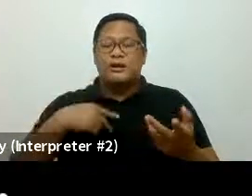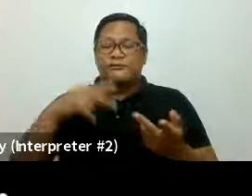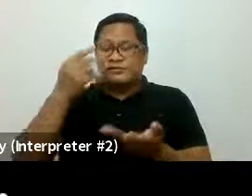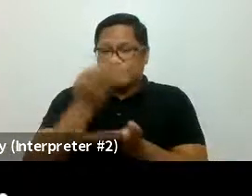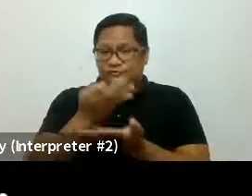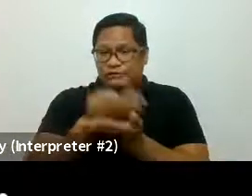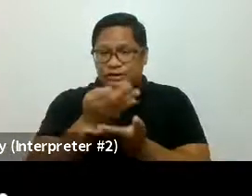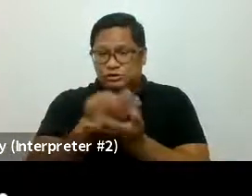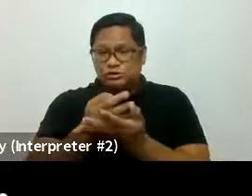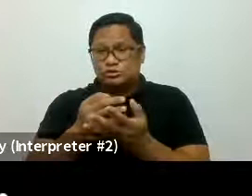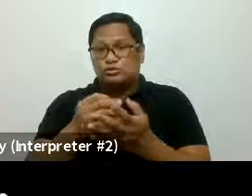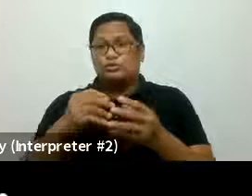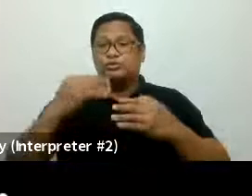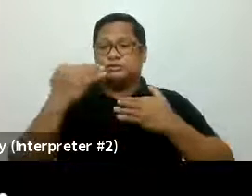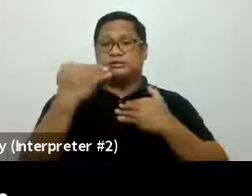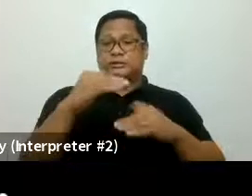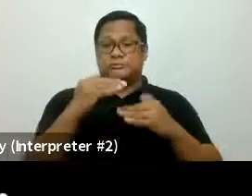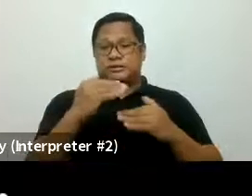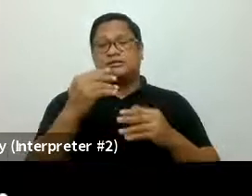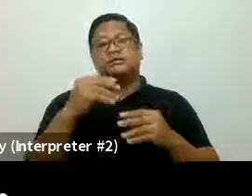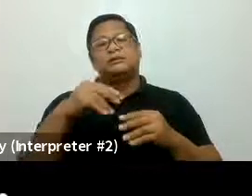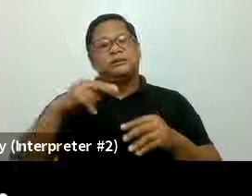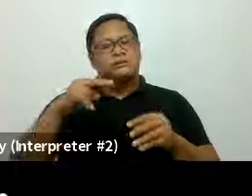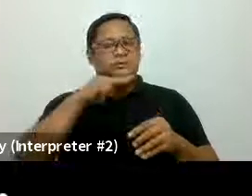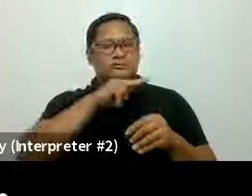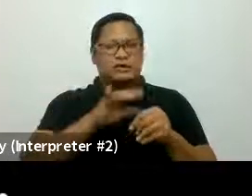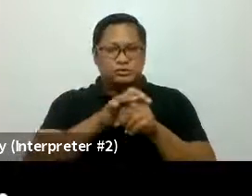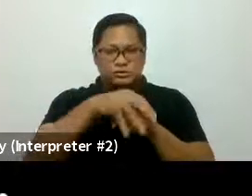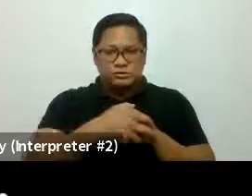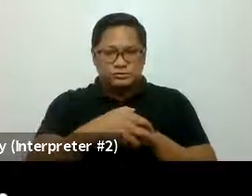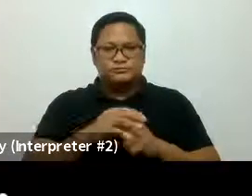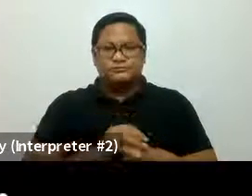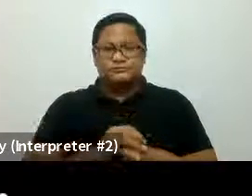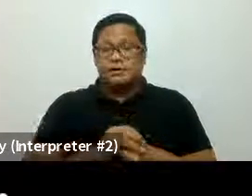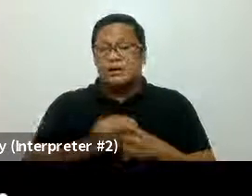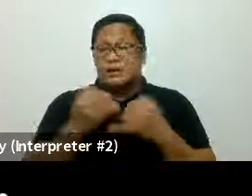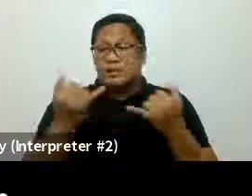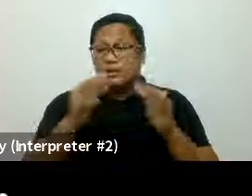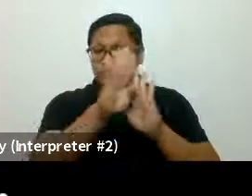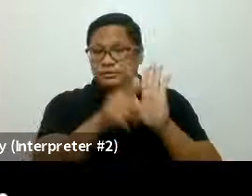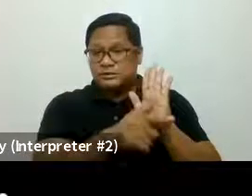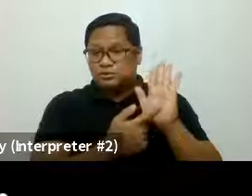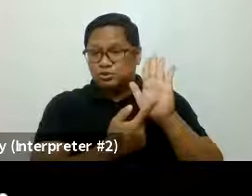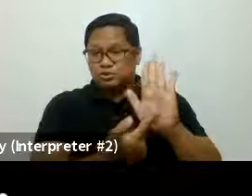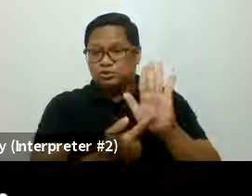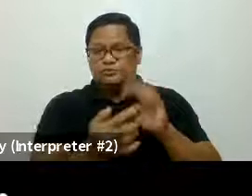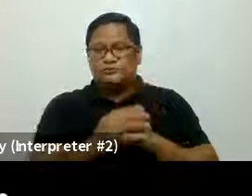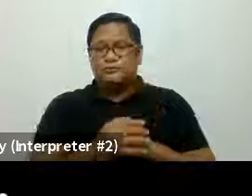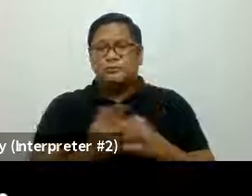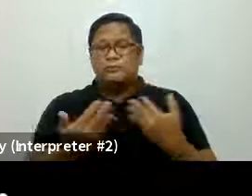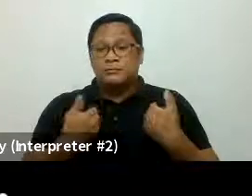contain the pandemic. Now, given this background, we